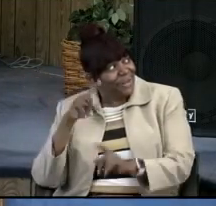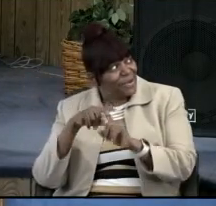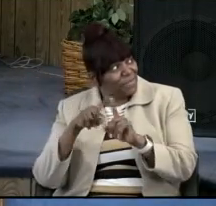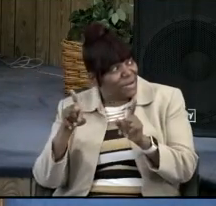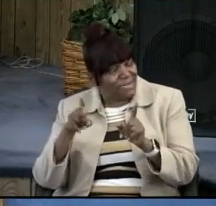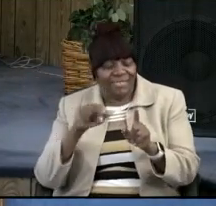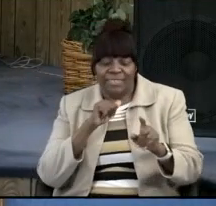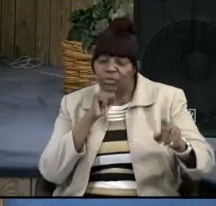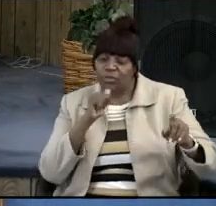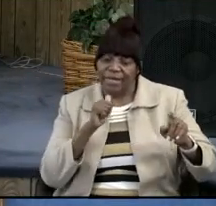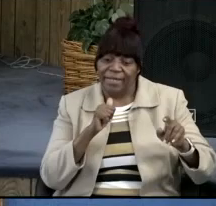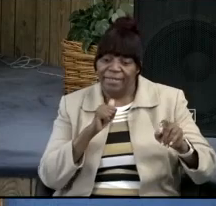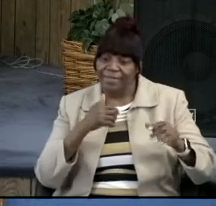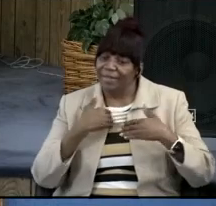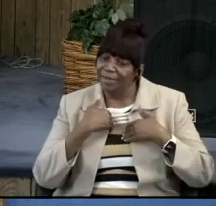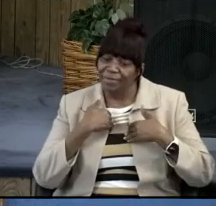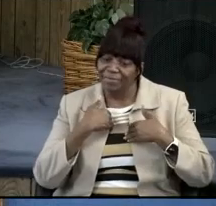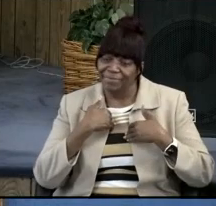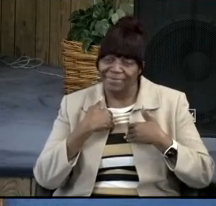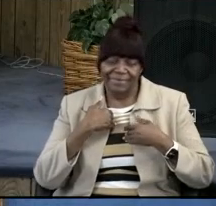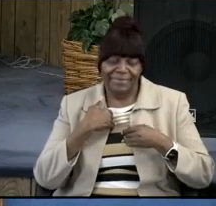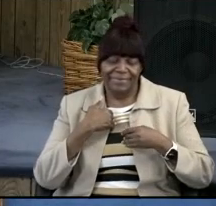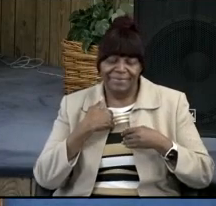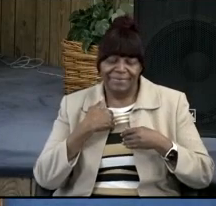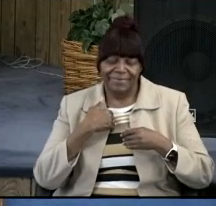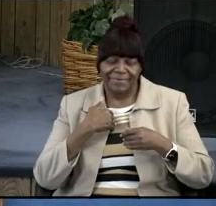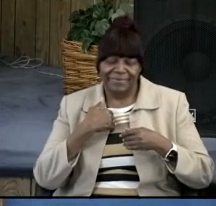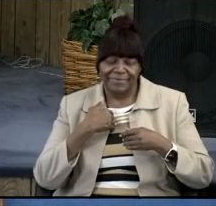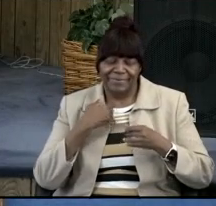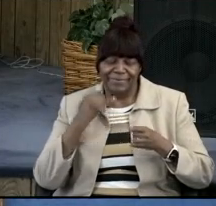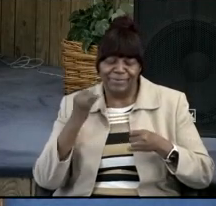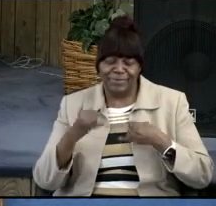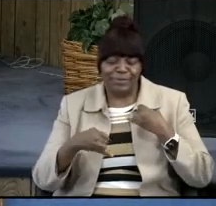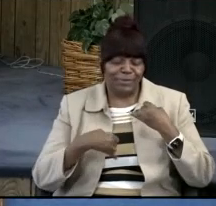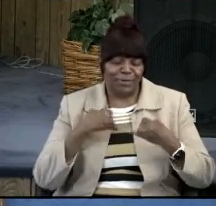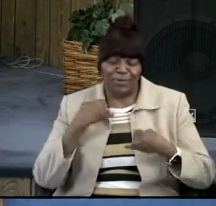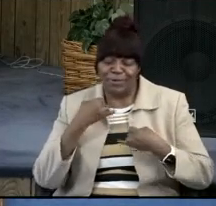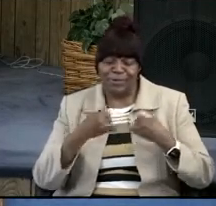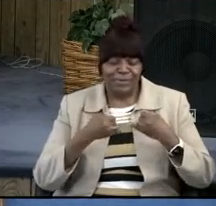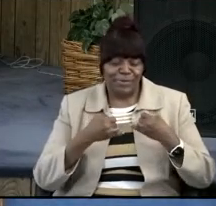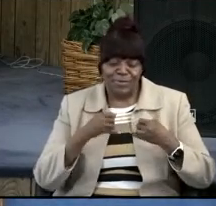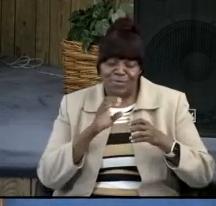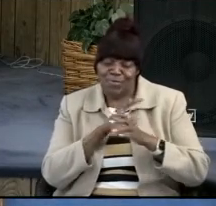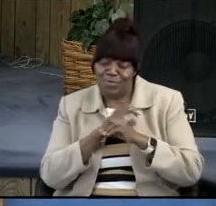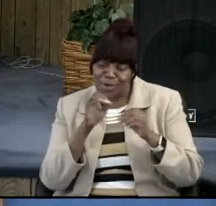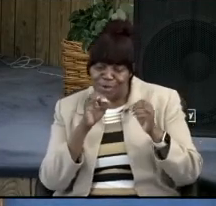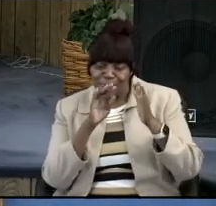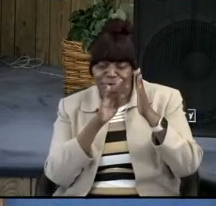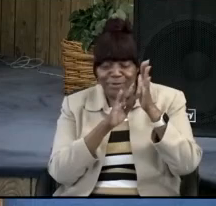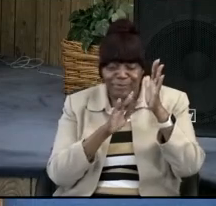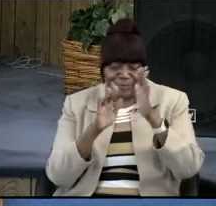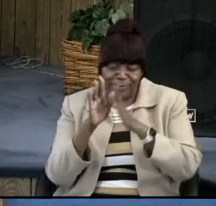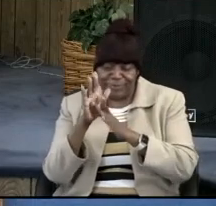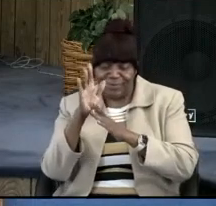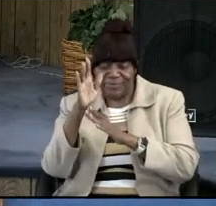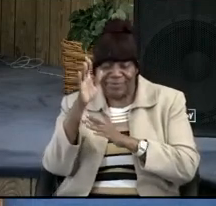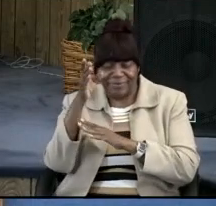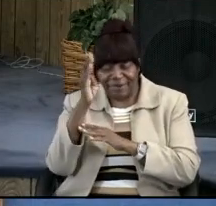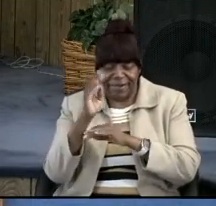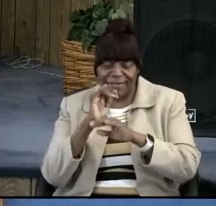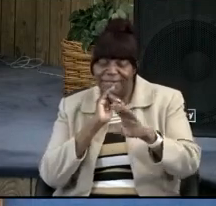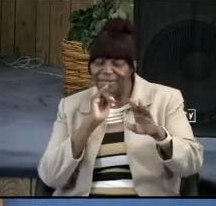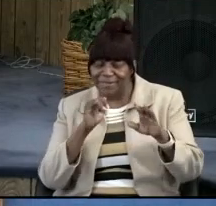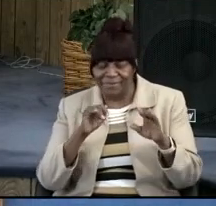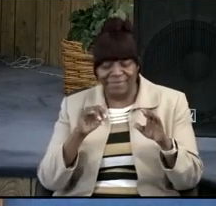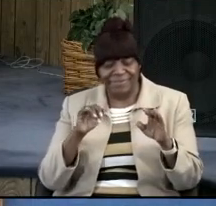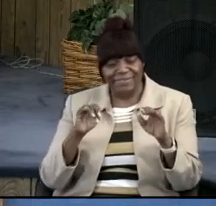But if you don't have no joy, you just got a clean system with no Jesus, because God is